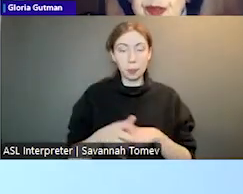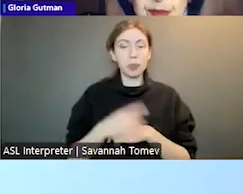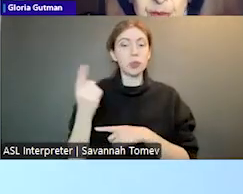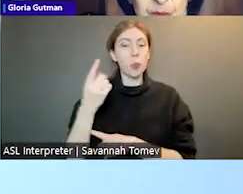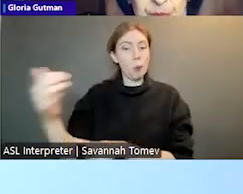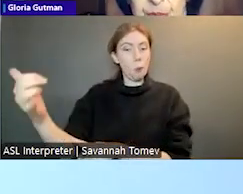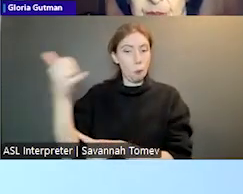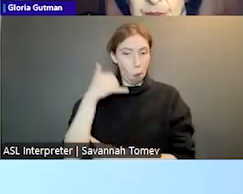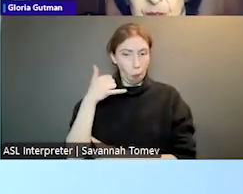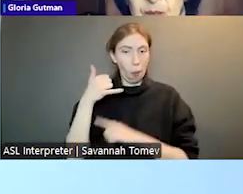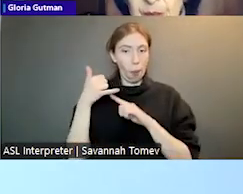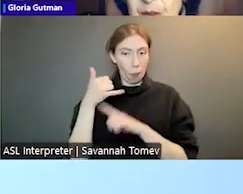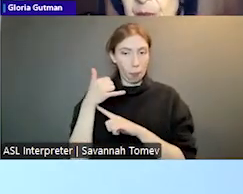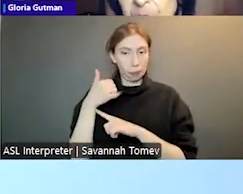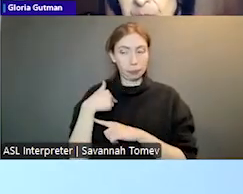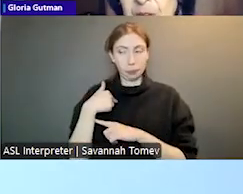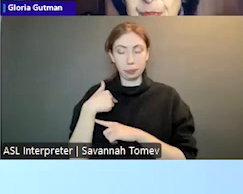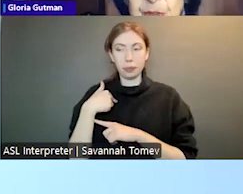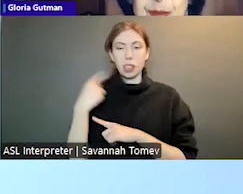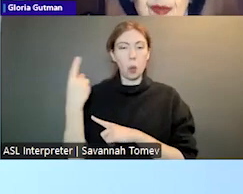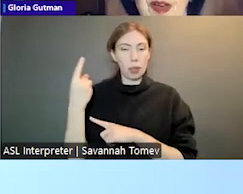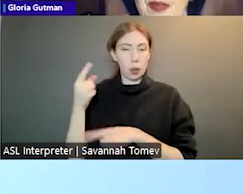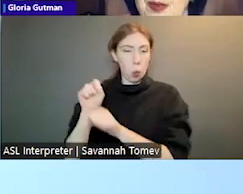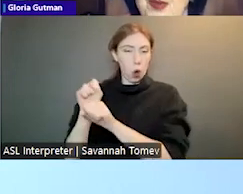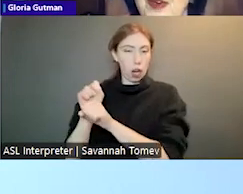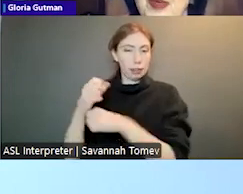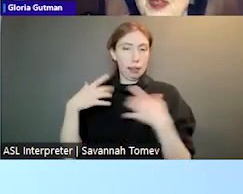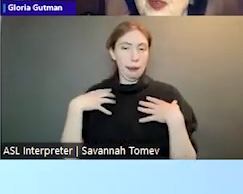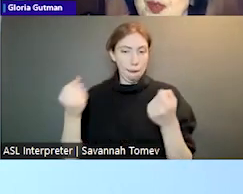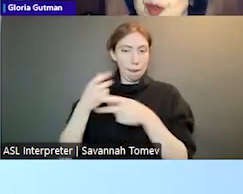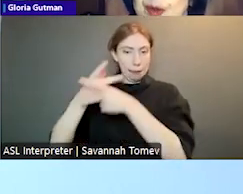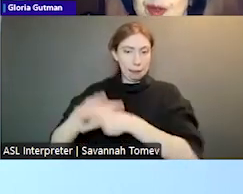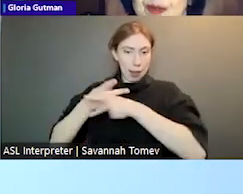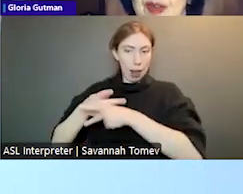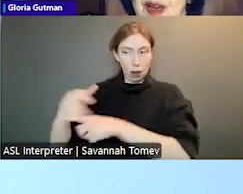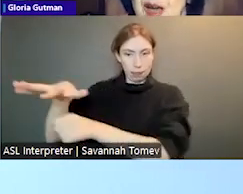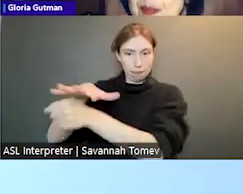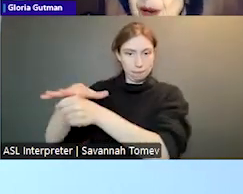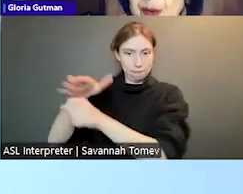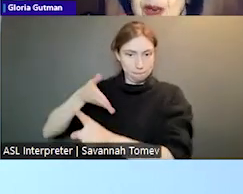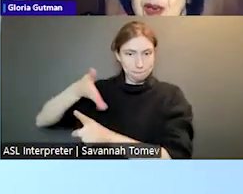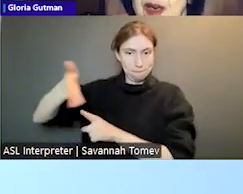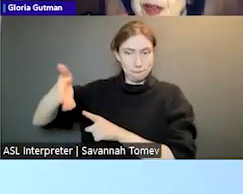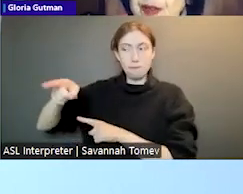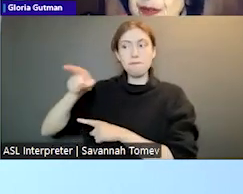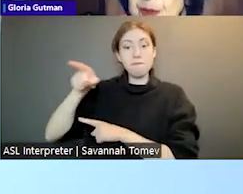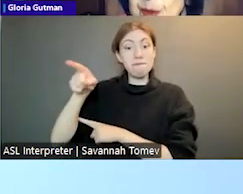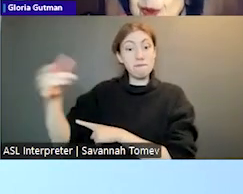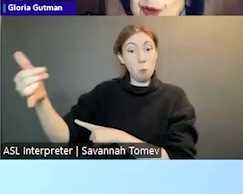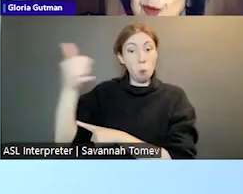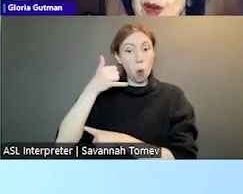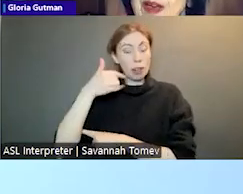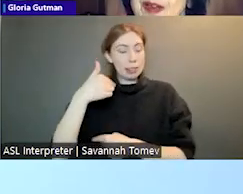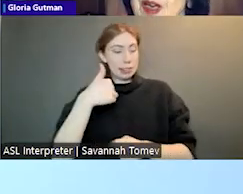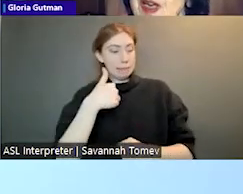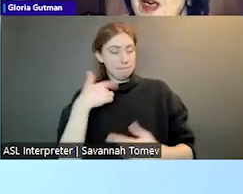in the field, healthcare field, and they were very concerned about an individual